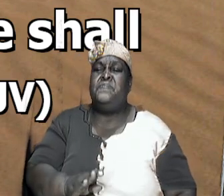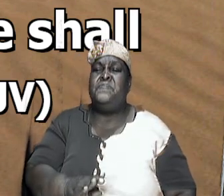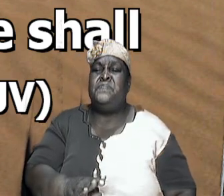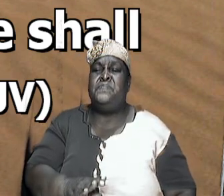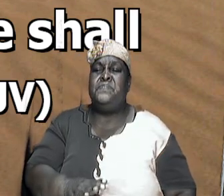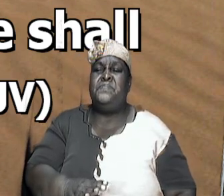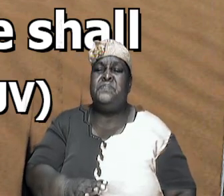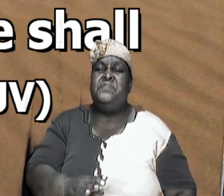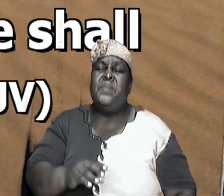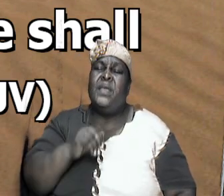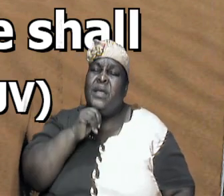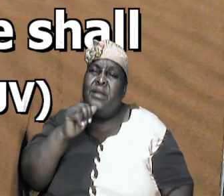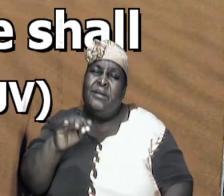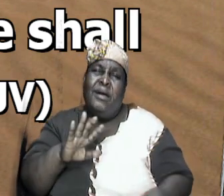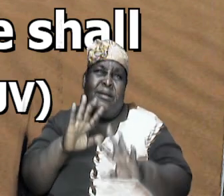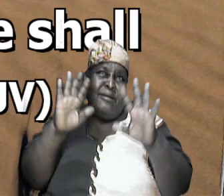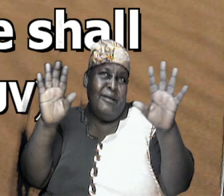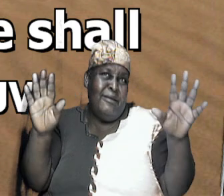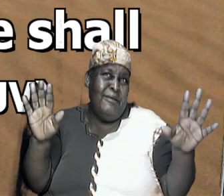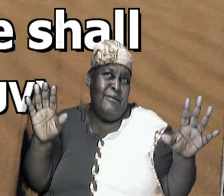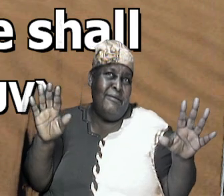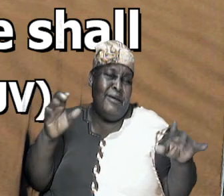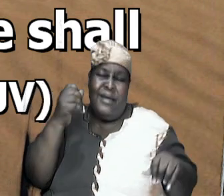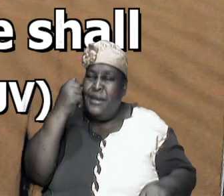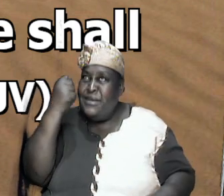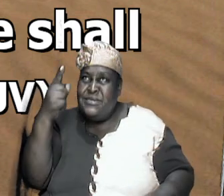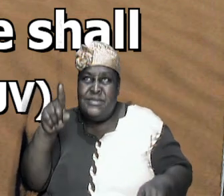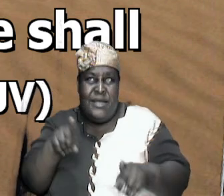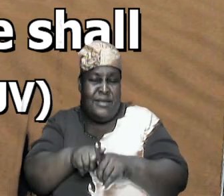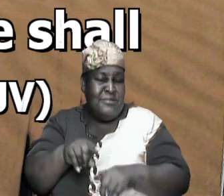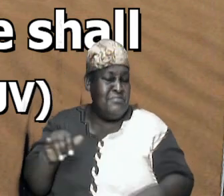you know, it's not clear to us as yet.